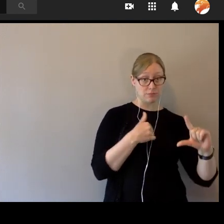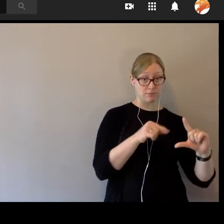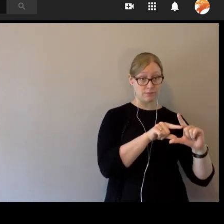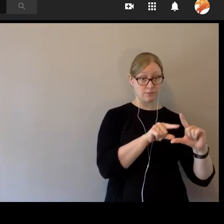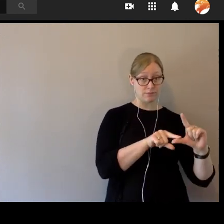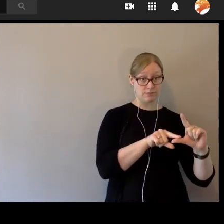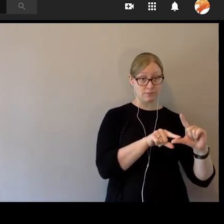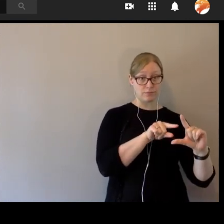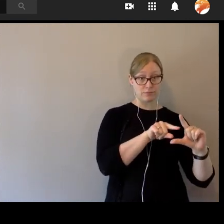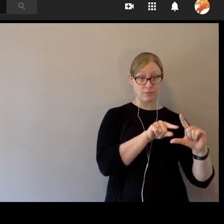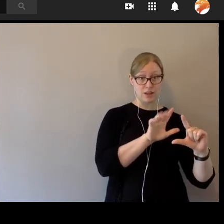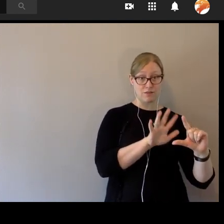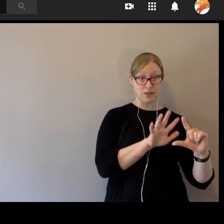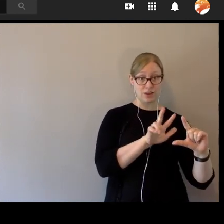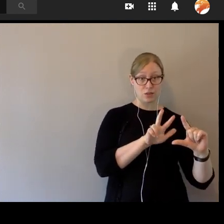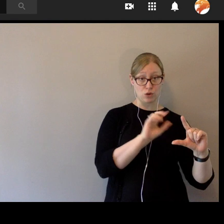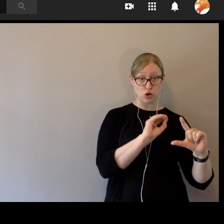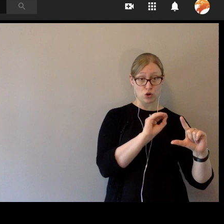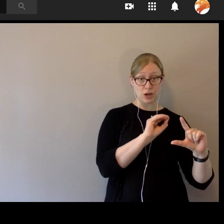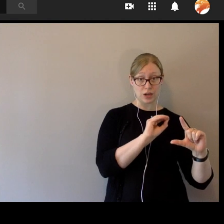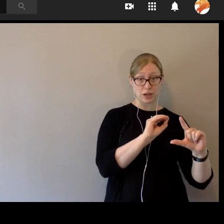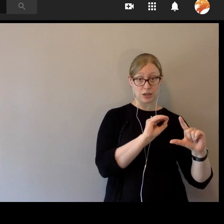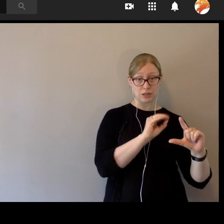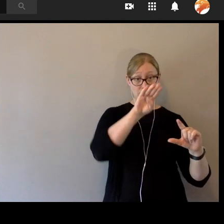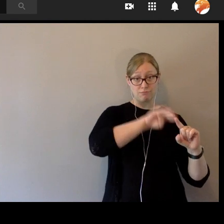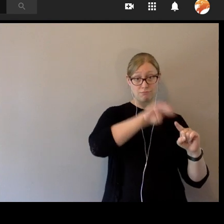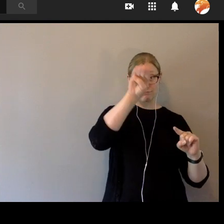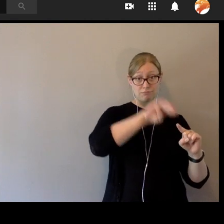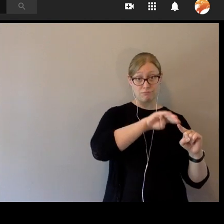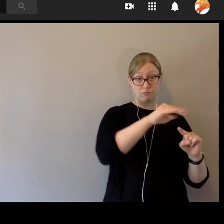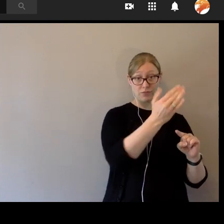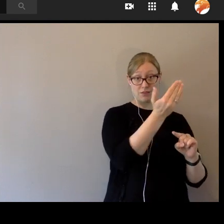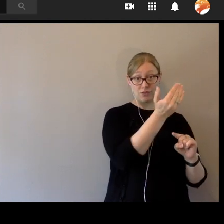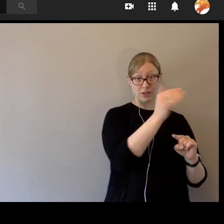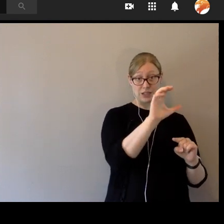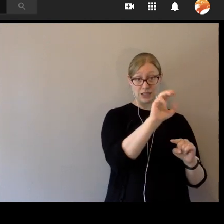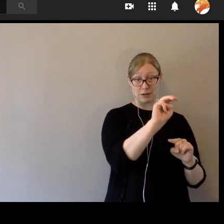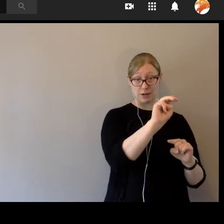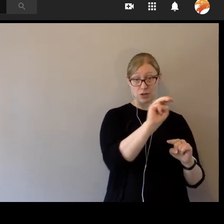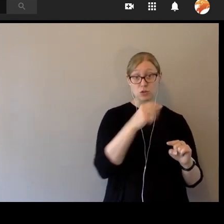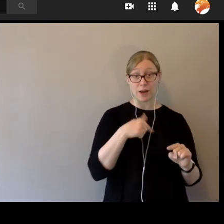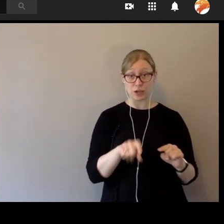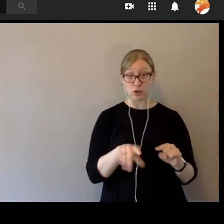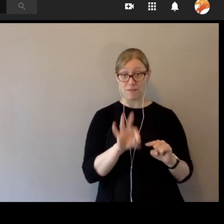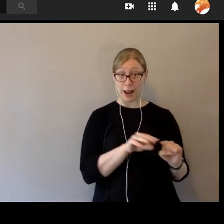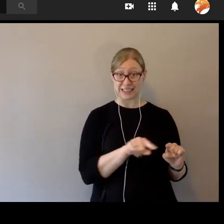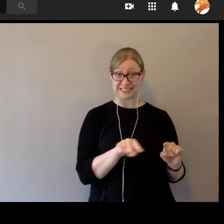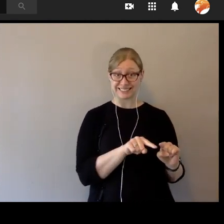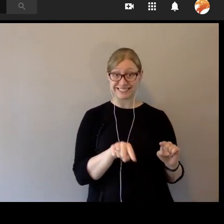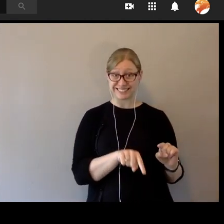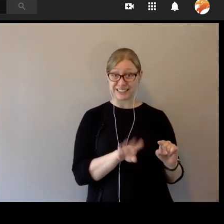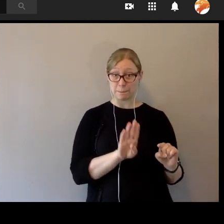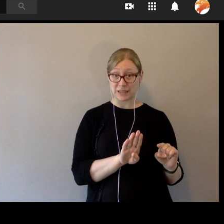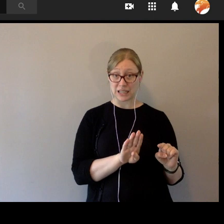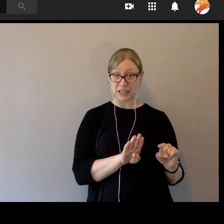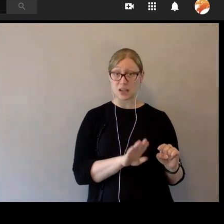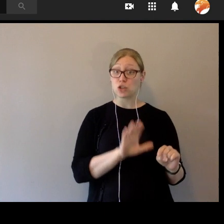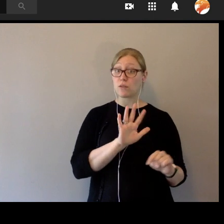15 centimeter side. So what I need to do is I need to find this length B. So this 53-degree